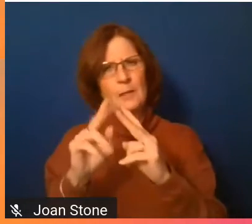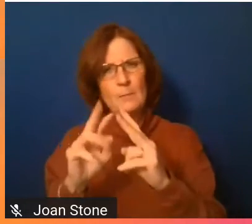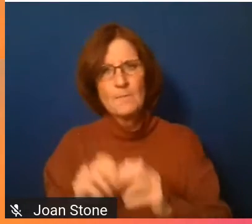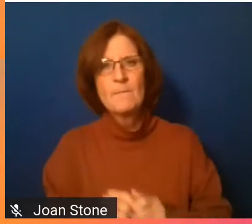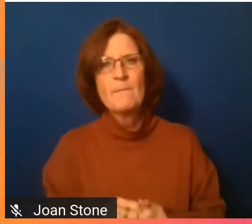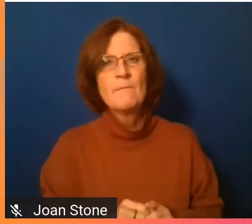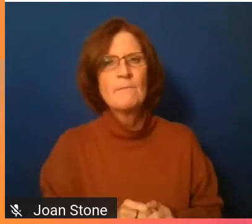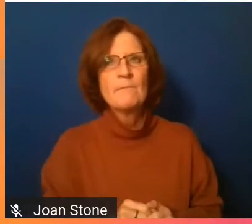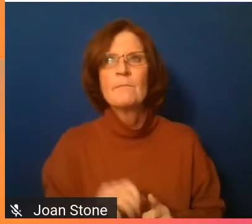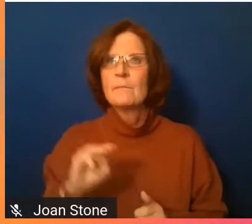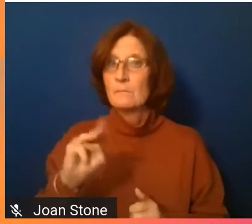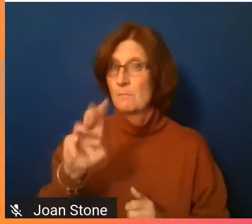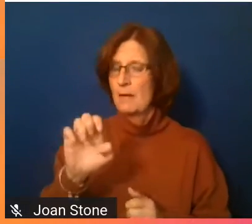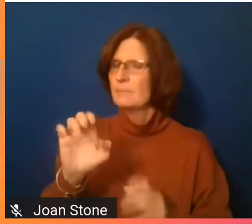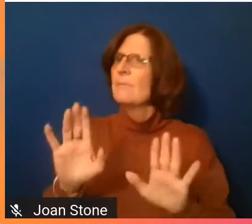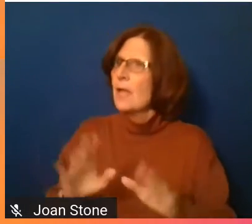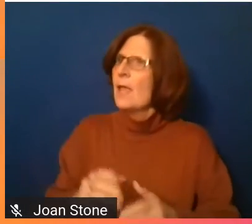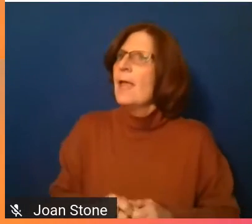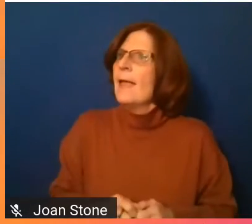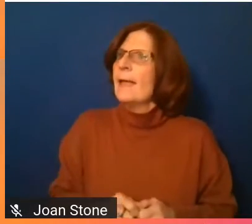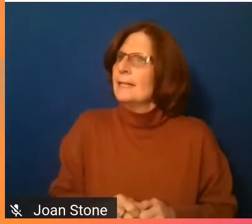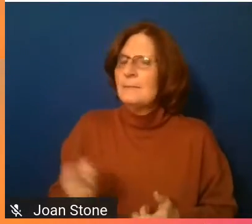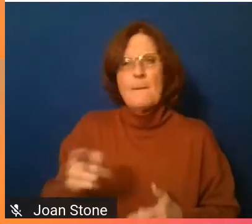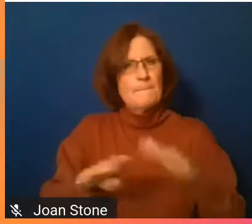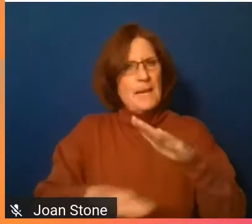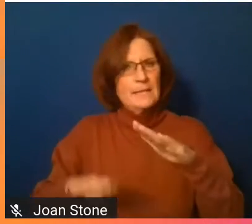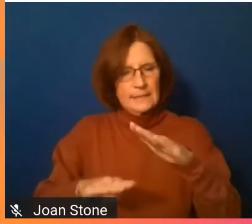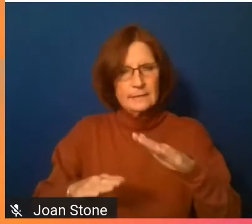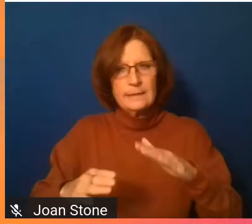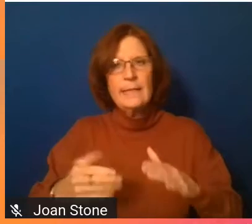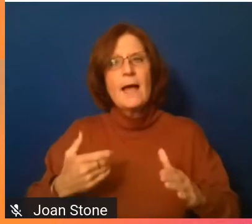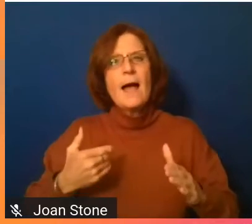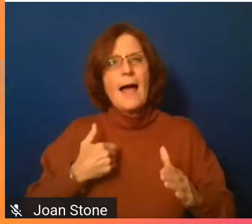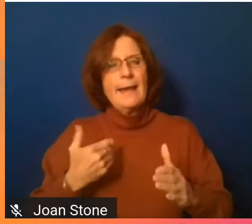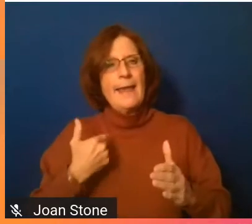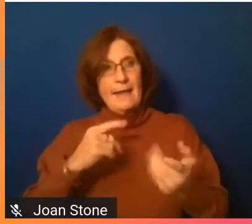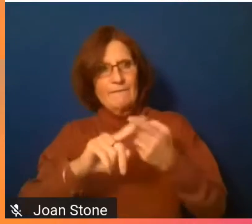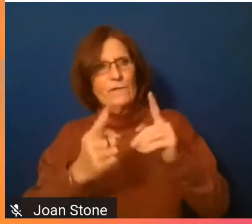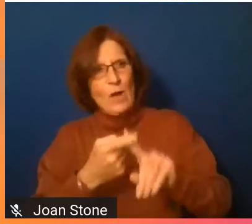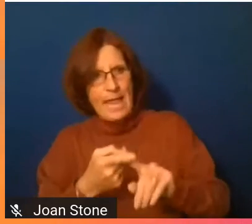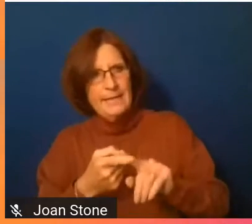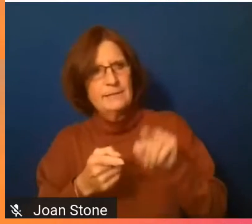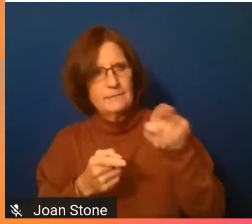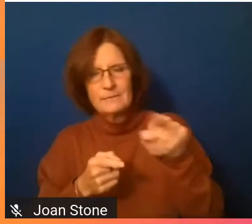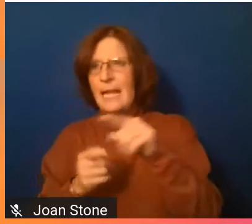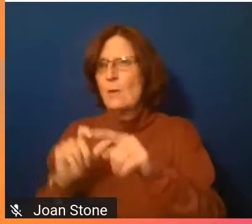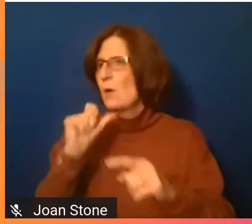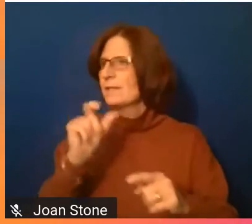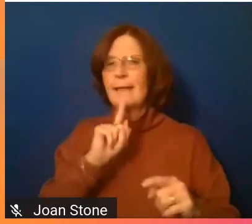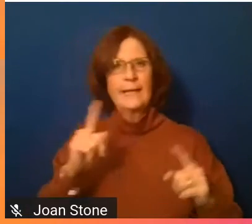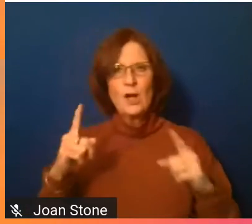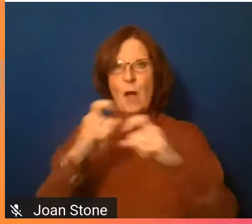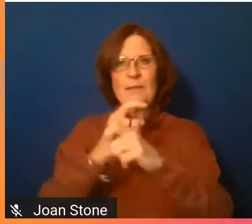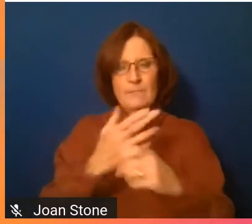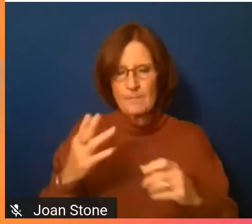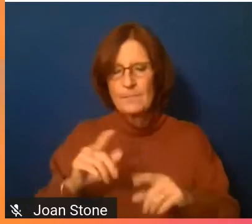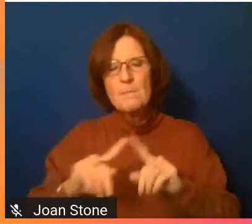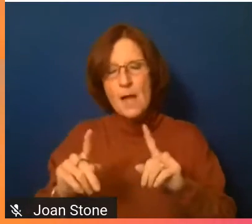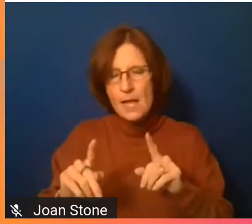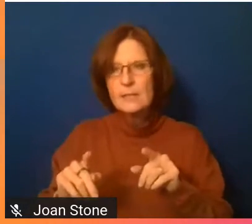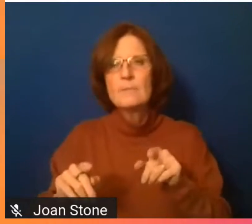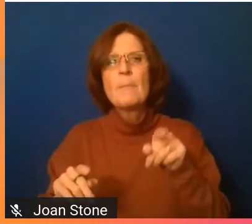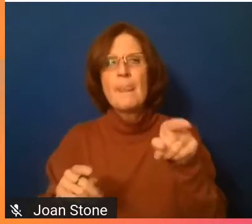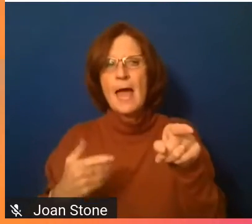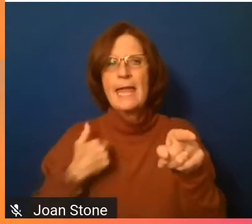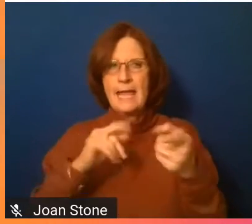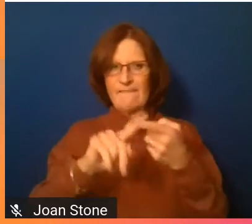so it turned out I basically had a mutual friend with them. It wasn't anything that complicated, but I had a mutual friend with them